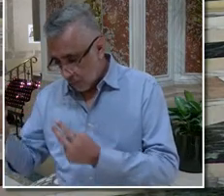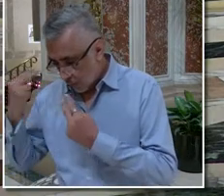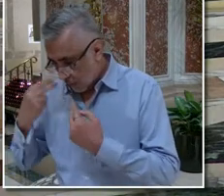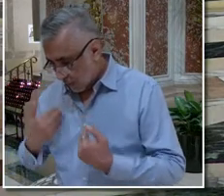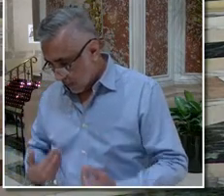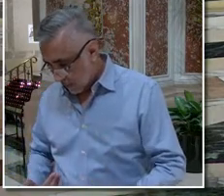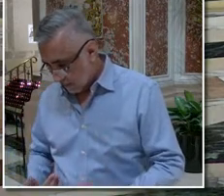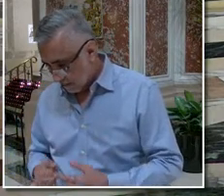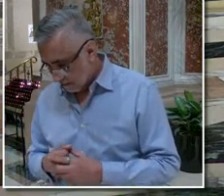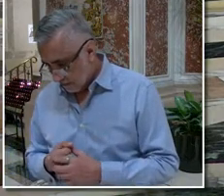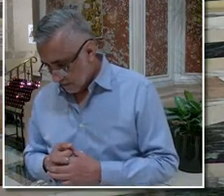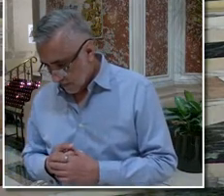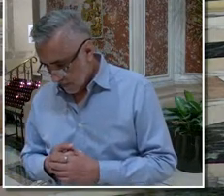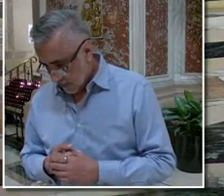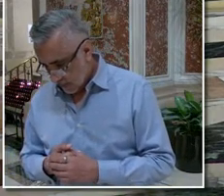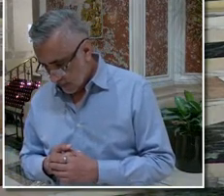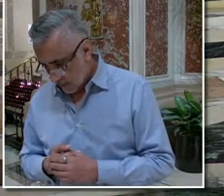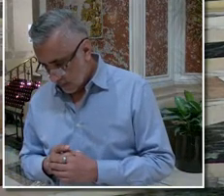mía.